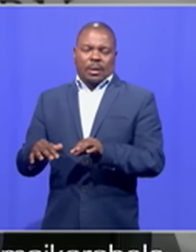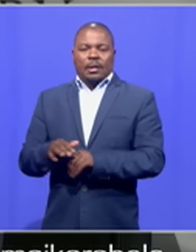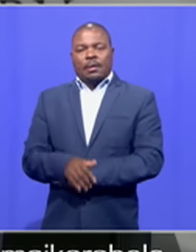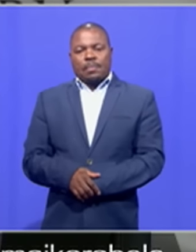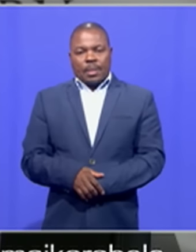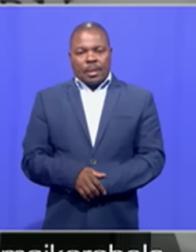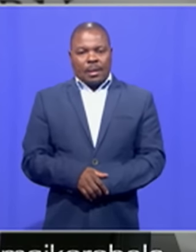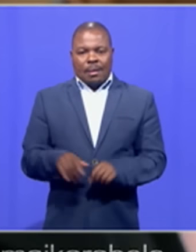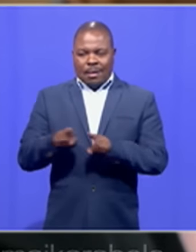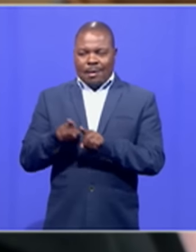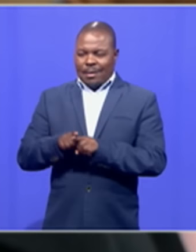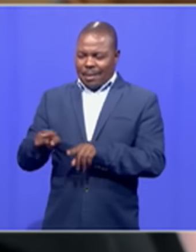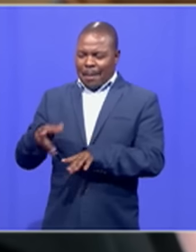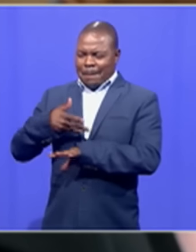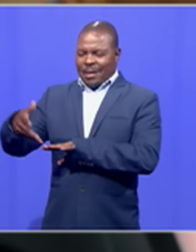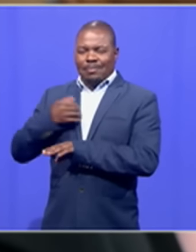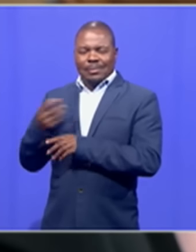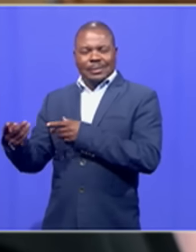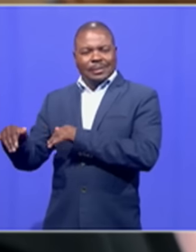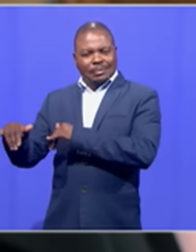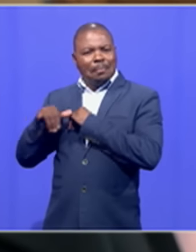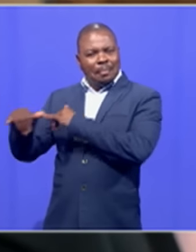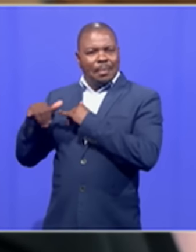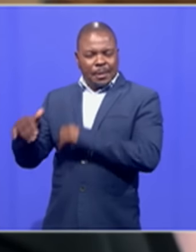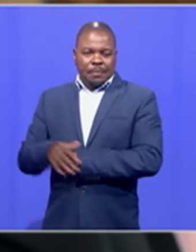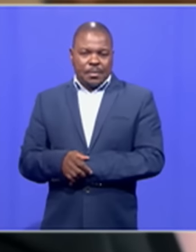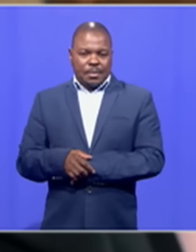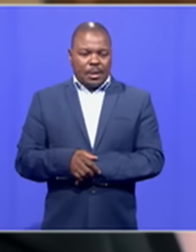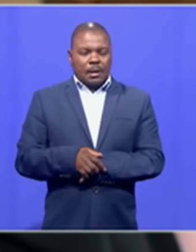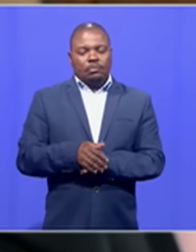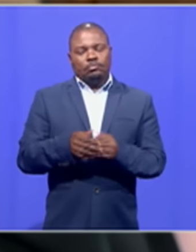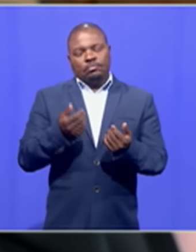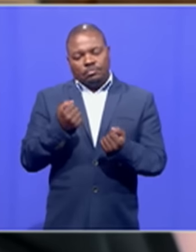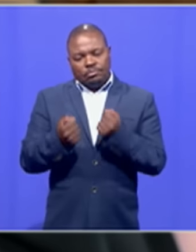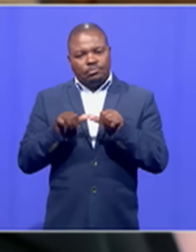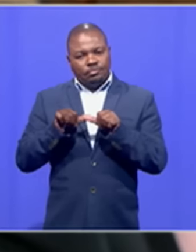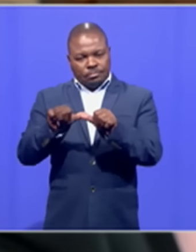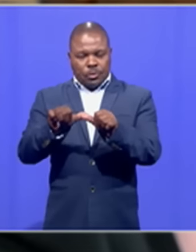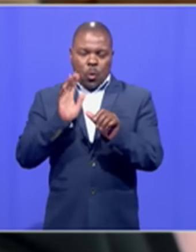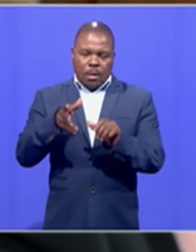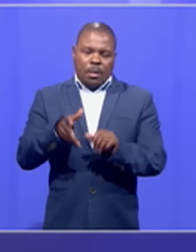know, ikazlami. Ditheeletšo di tla tšwela pele go kgatla mpana.